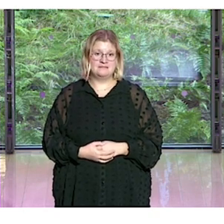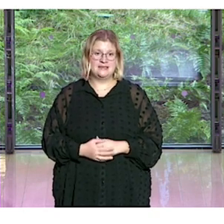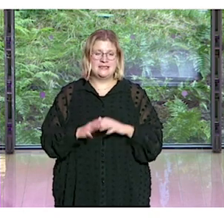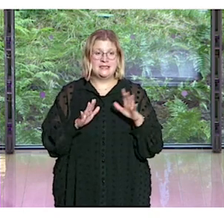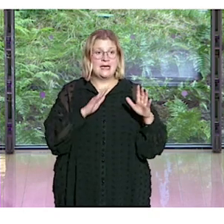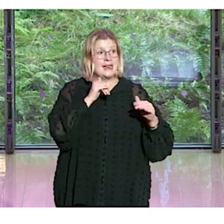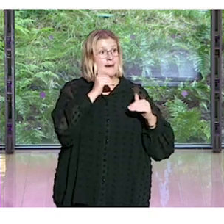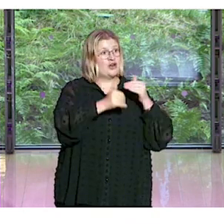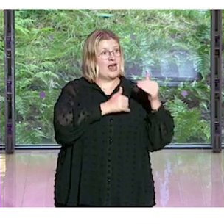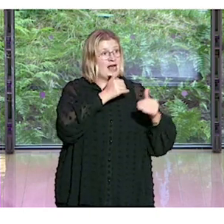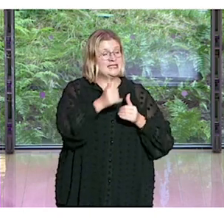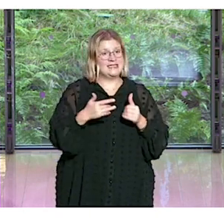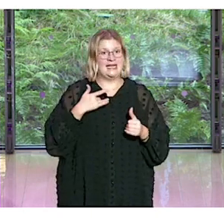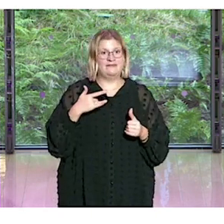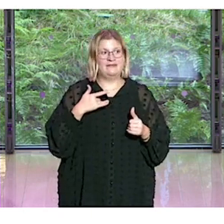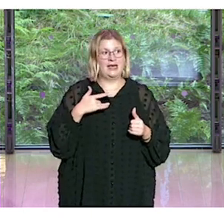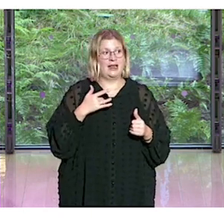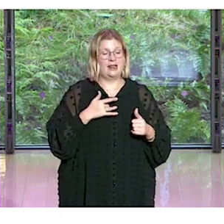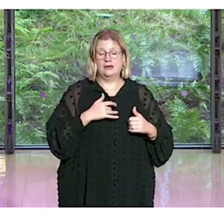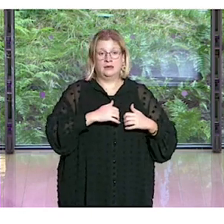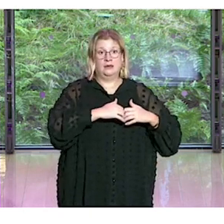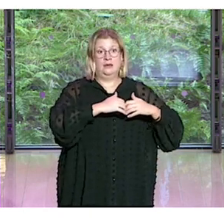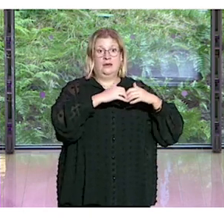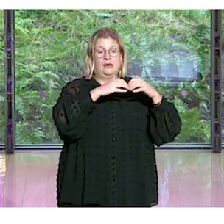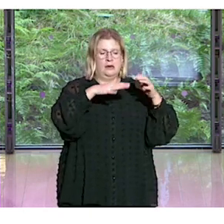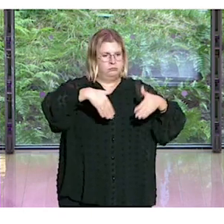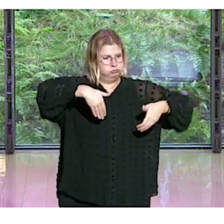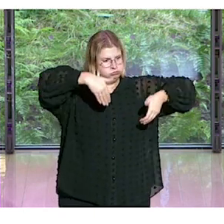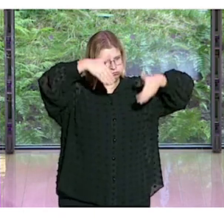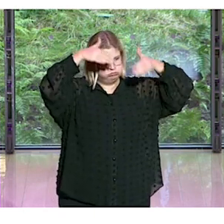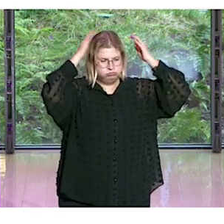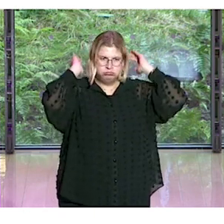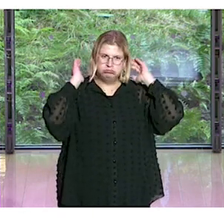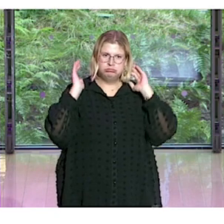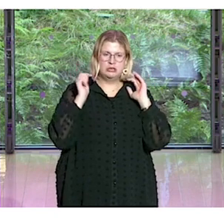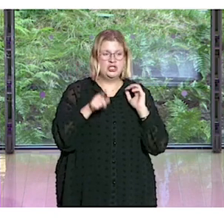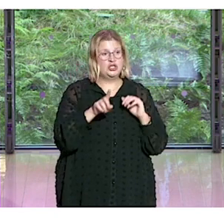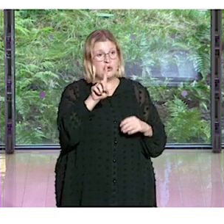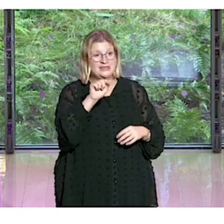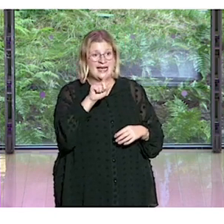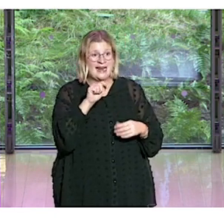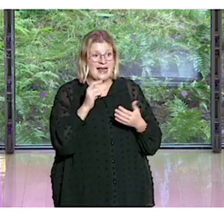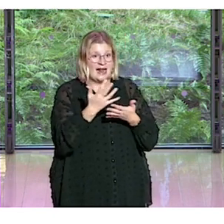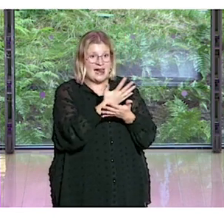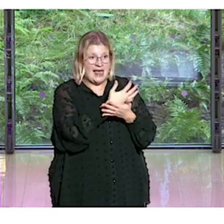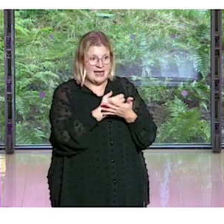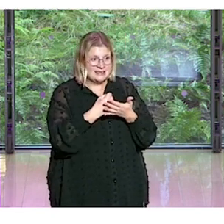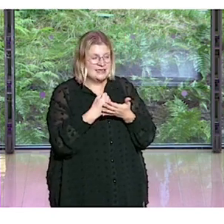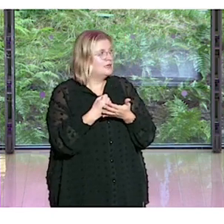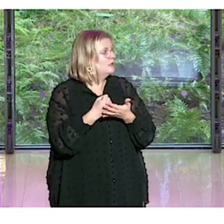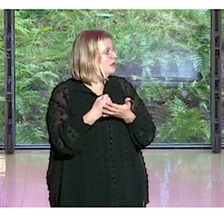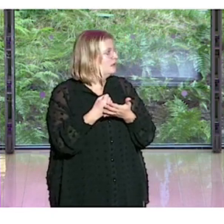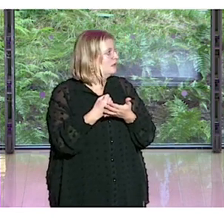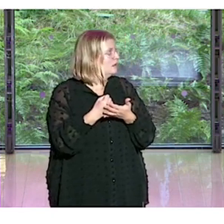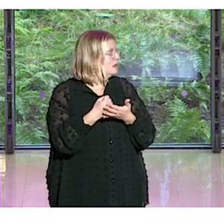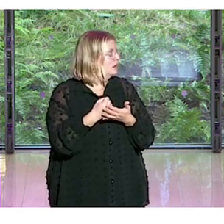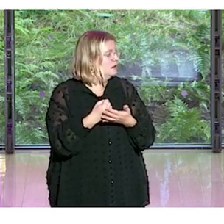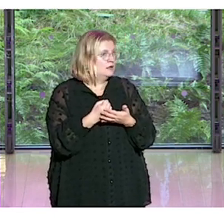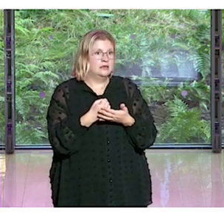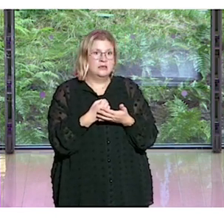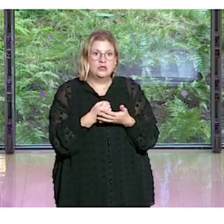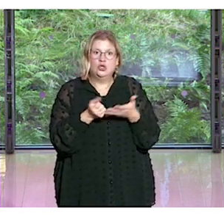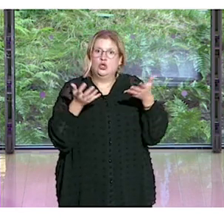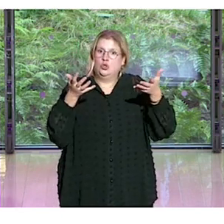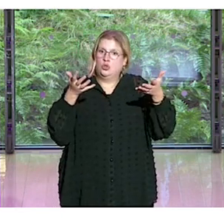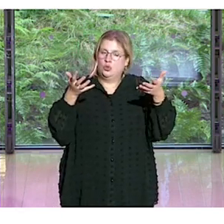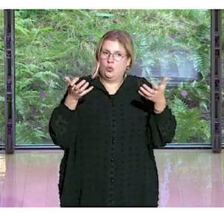But that process can still feel really overwhelming, right? You're collecting some data. Which side am I on? That way. Collecting some data. You